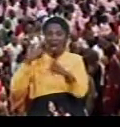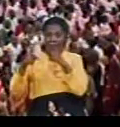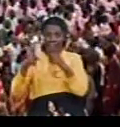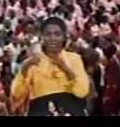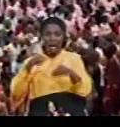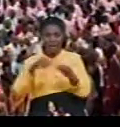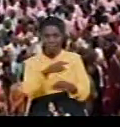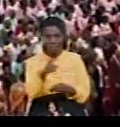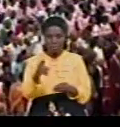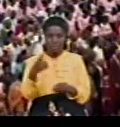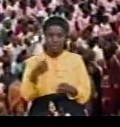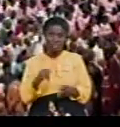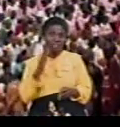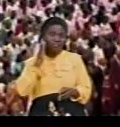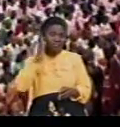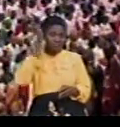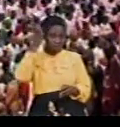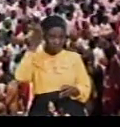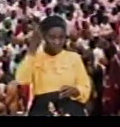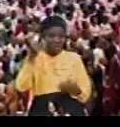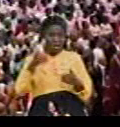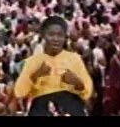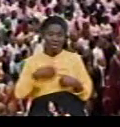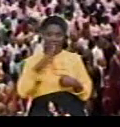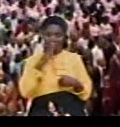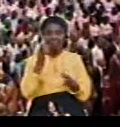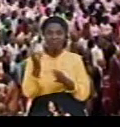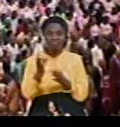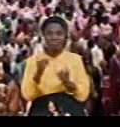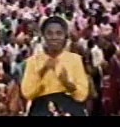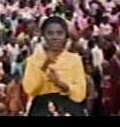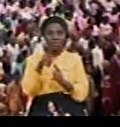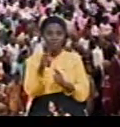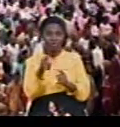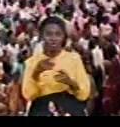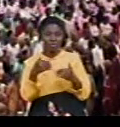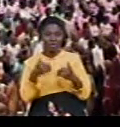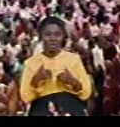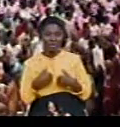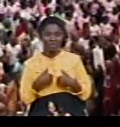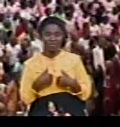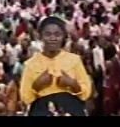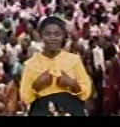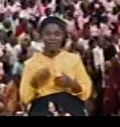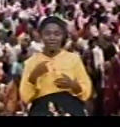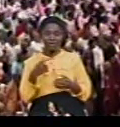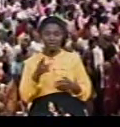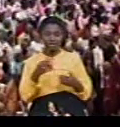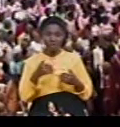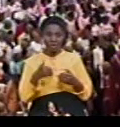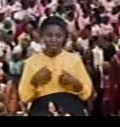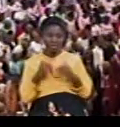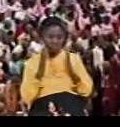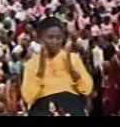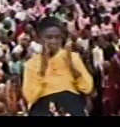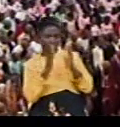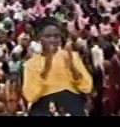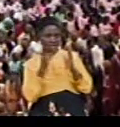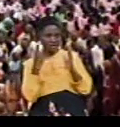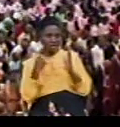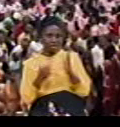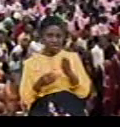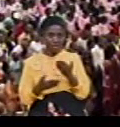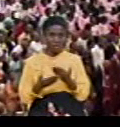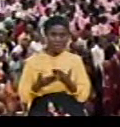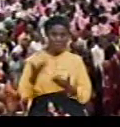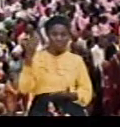described. When you face the most formidable foes, remember, there's